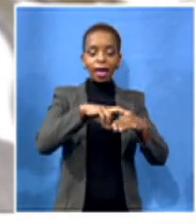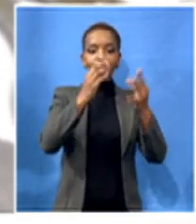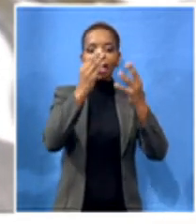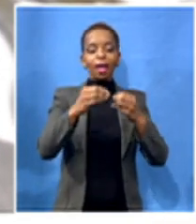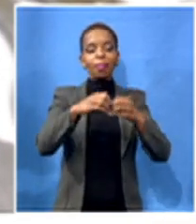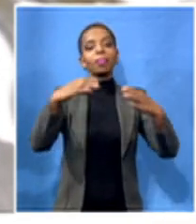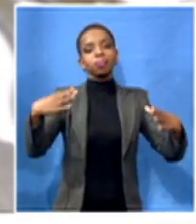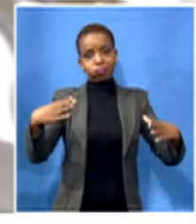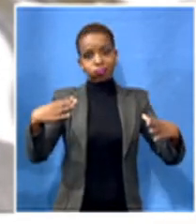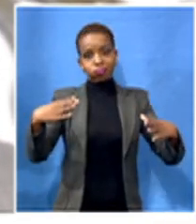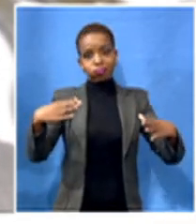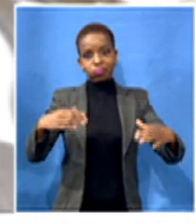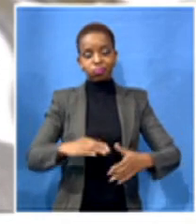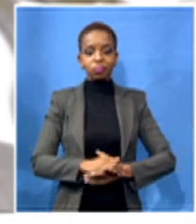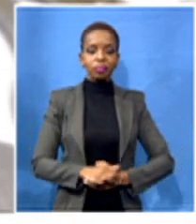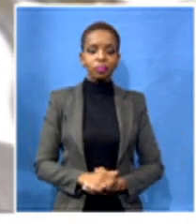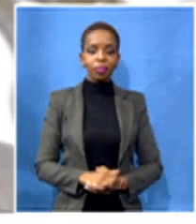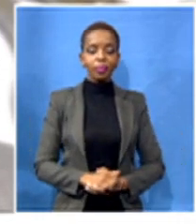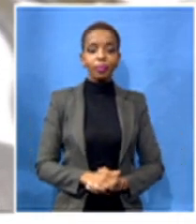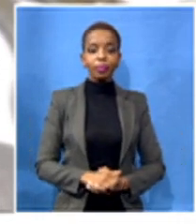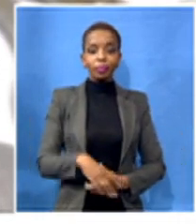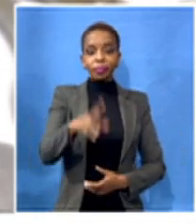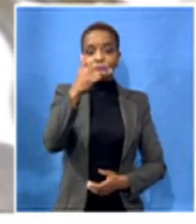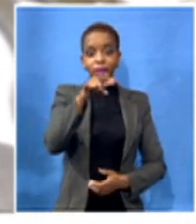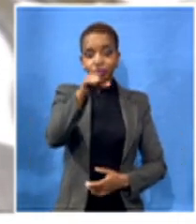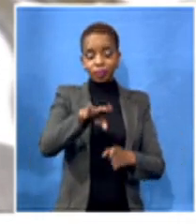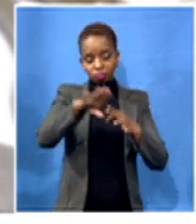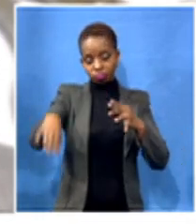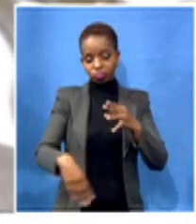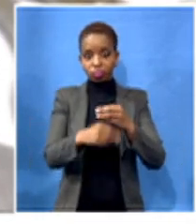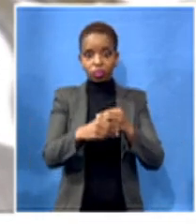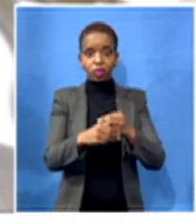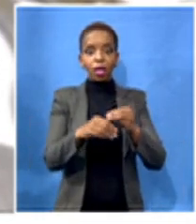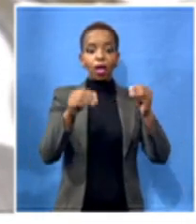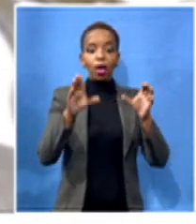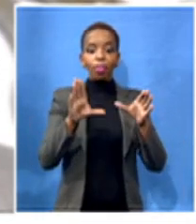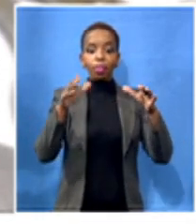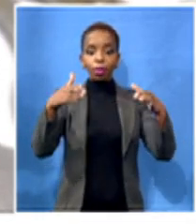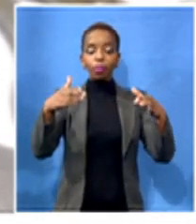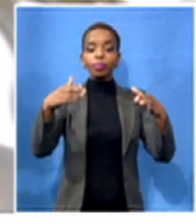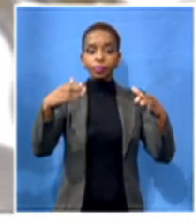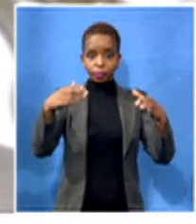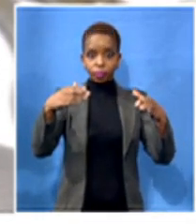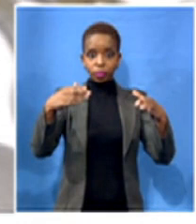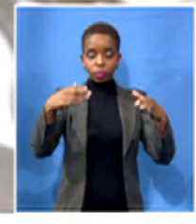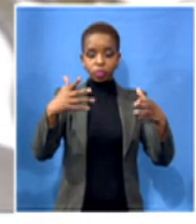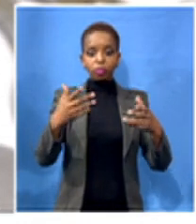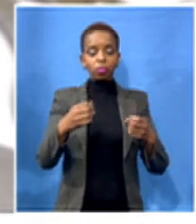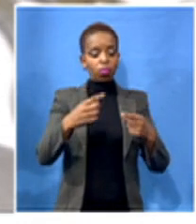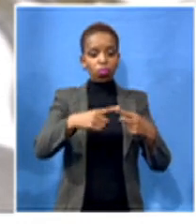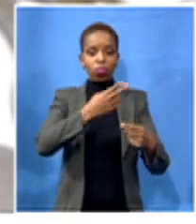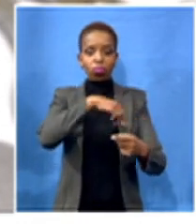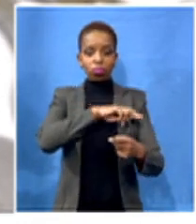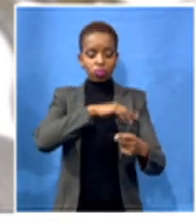religious. If you add up all the groups, the Jewish groups, the Muslim groups, the